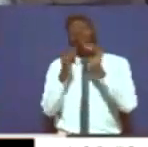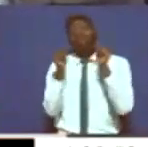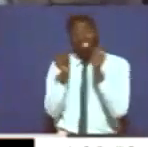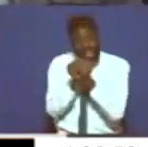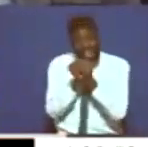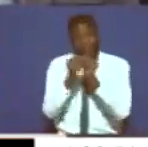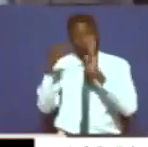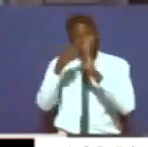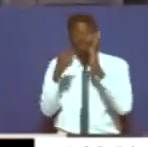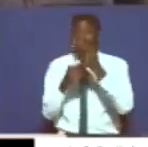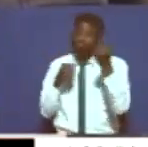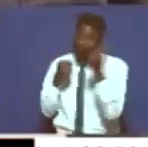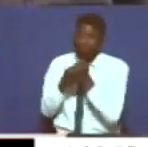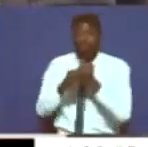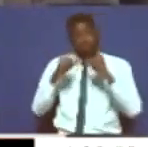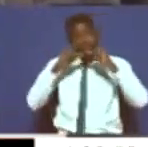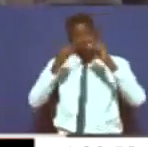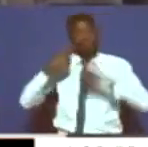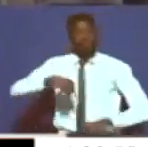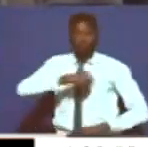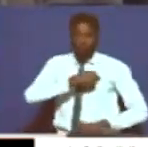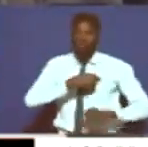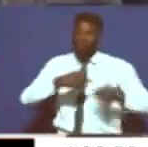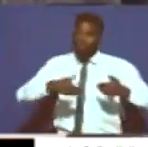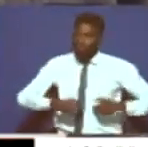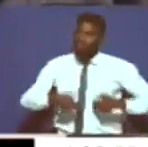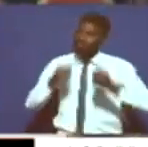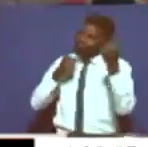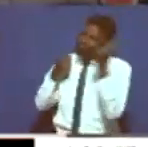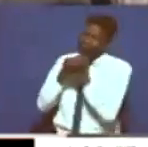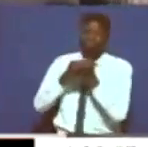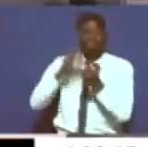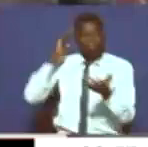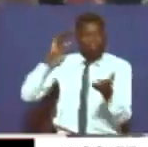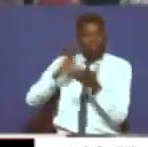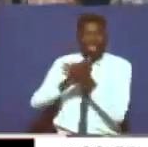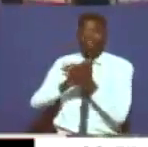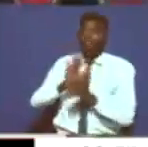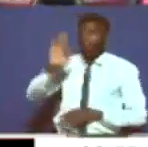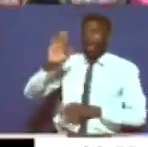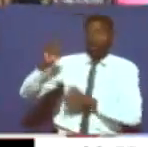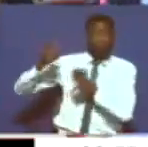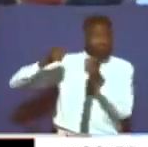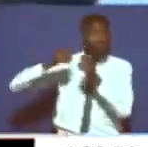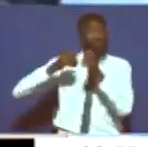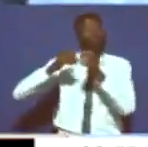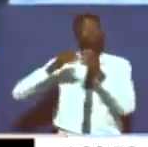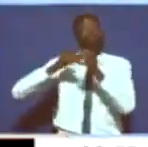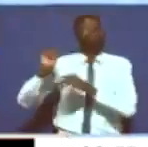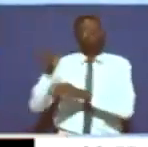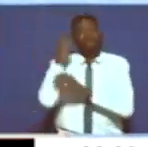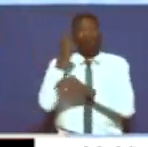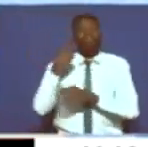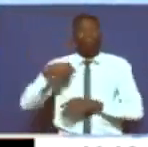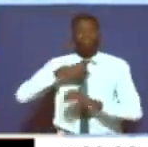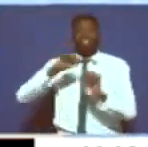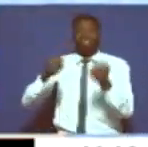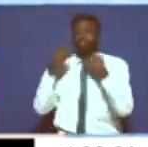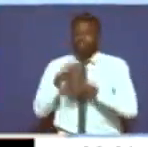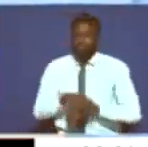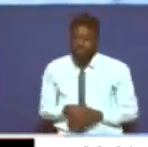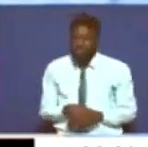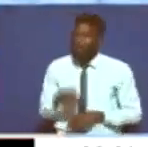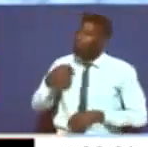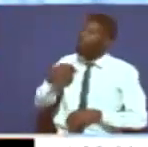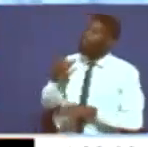the youth, are behind him and we believe we are safe in his hands. Just winding up, what is it that you actually